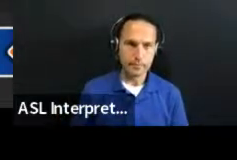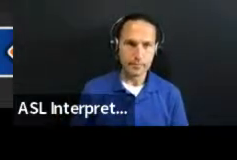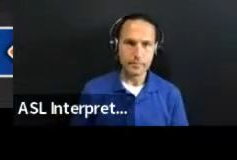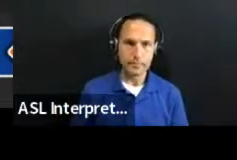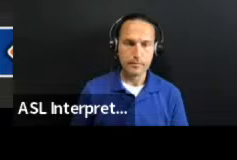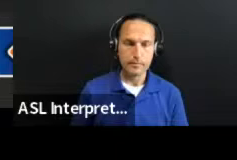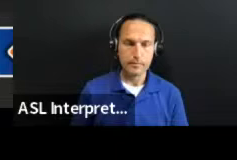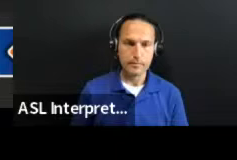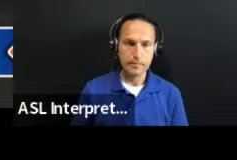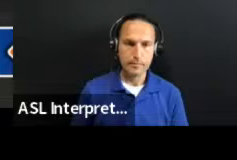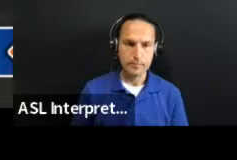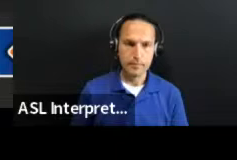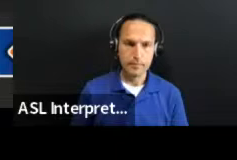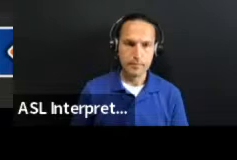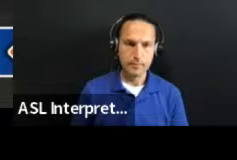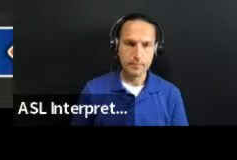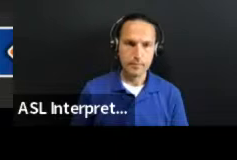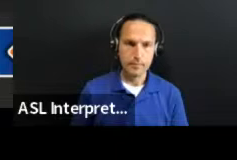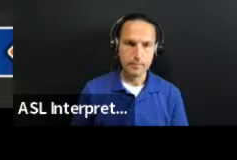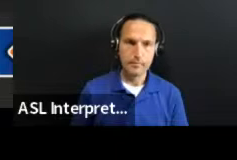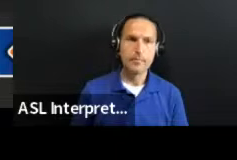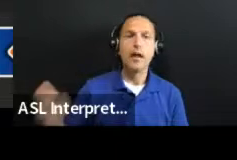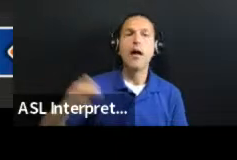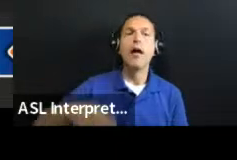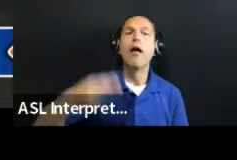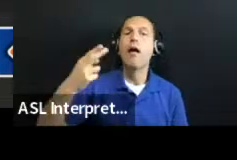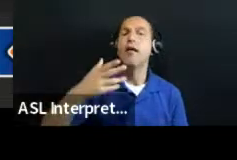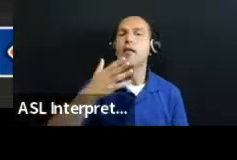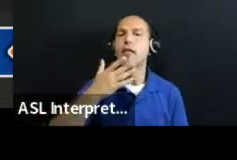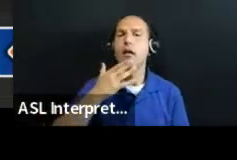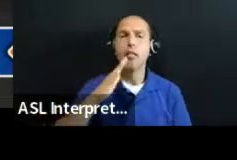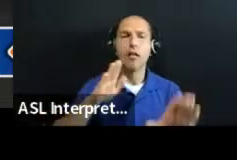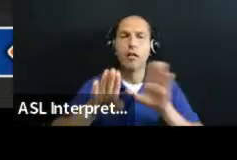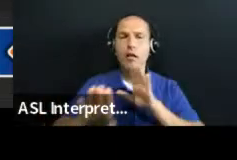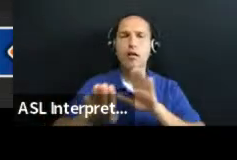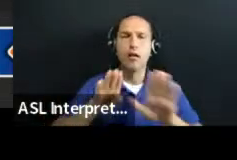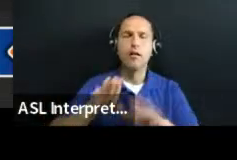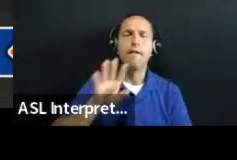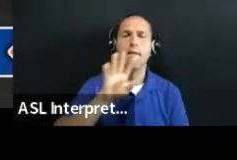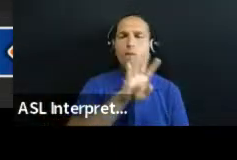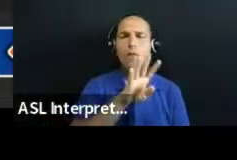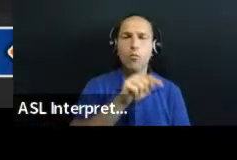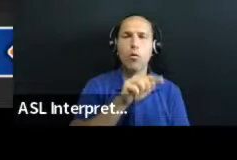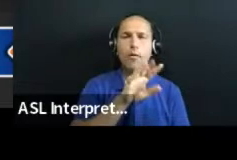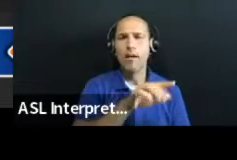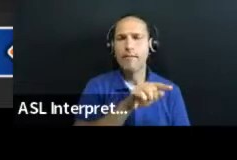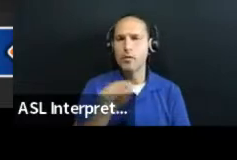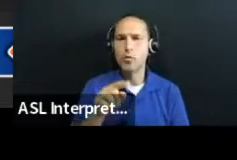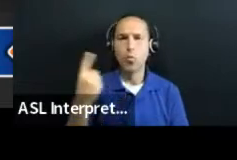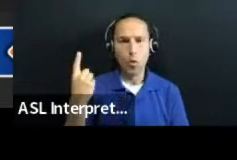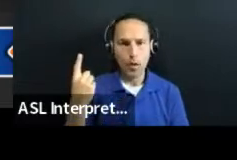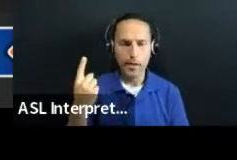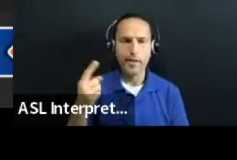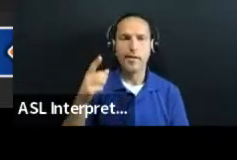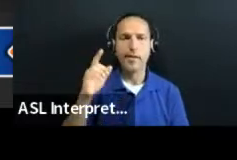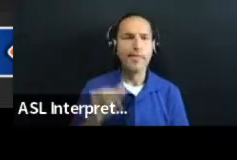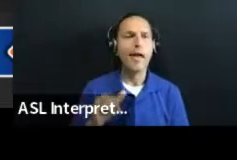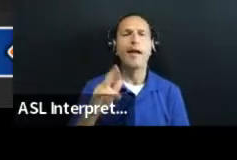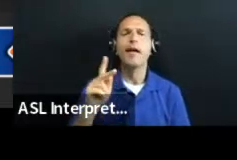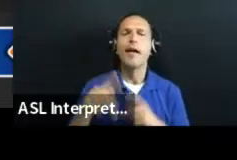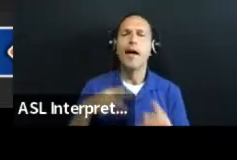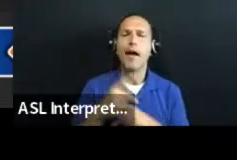So high color contrast, once again, 4.5 to 1 is the color contrast ratio that we